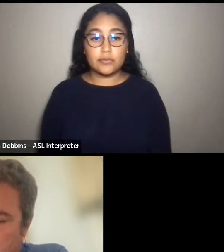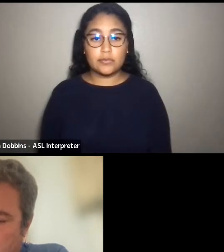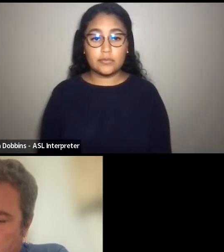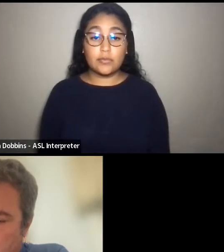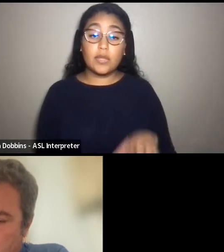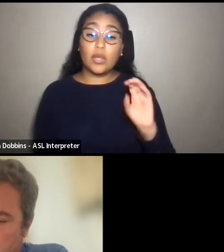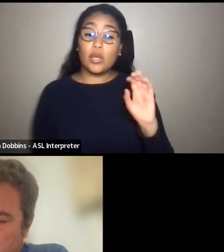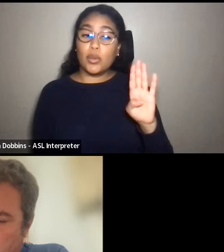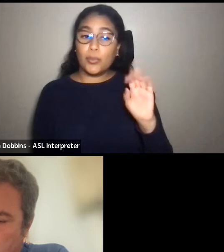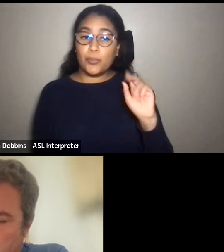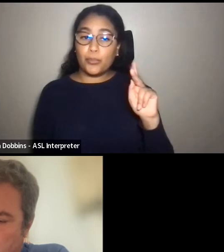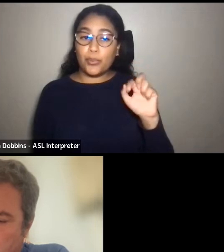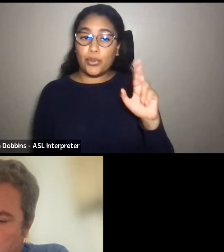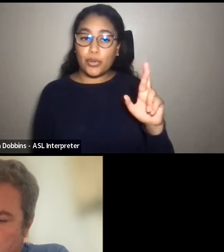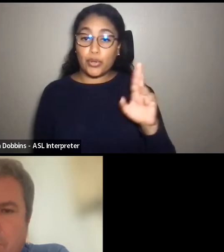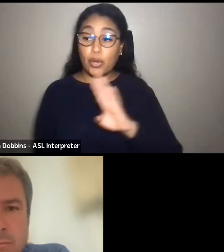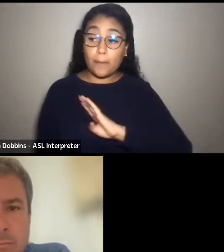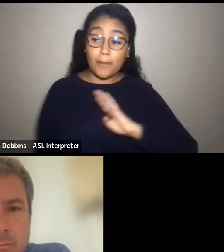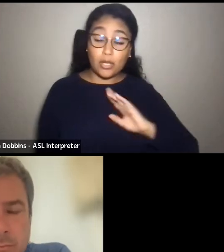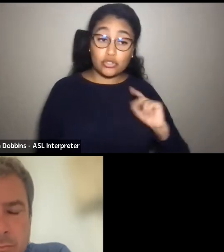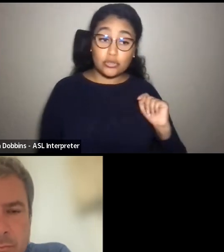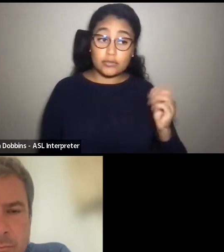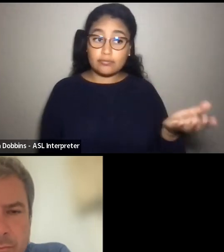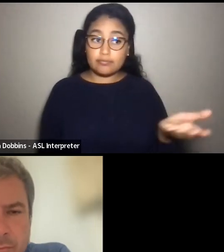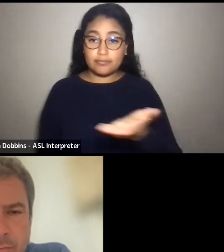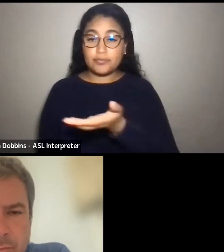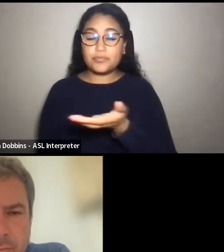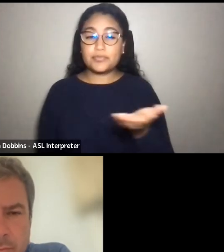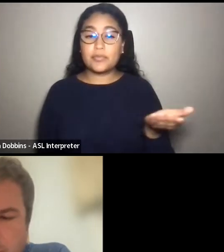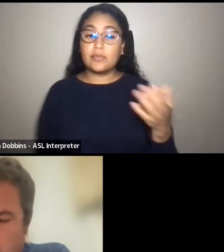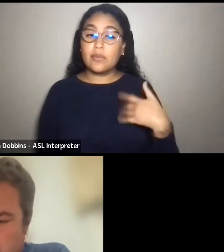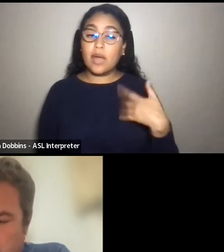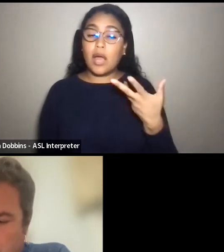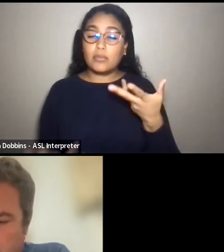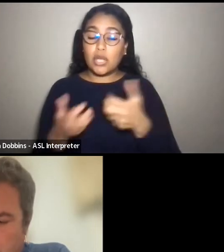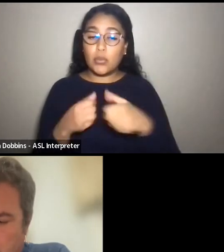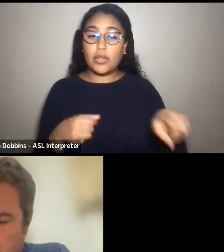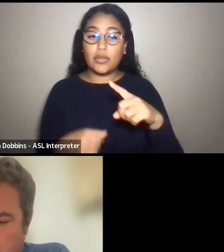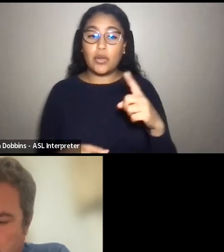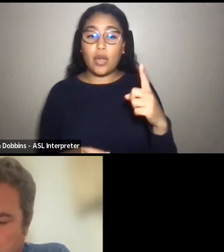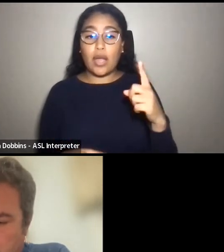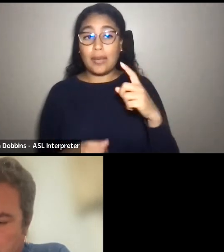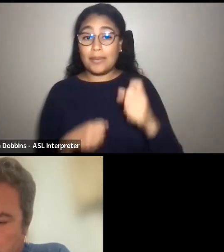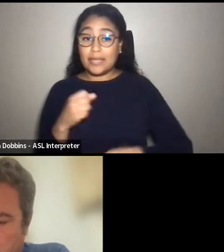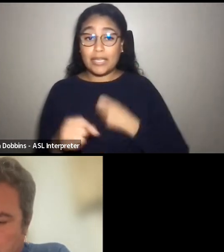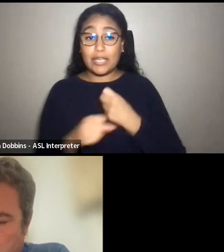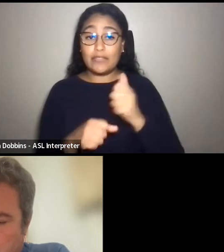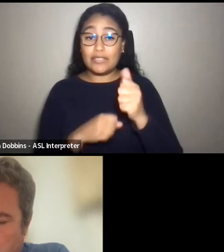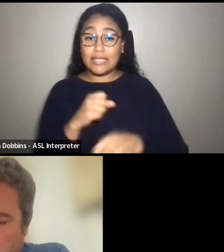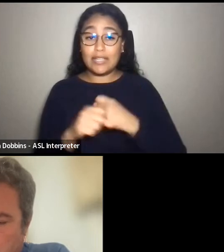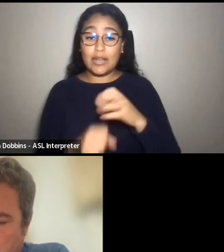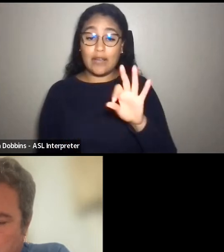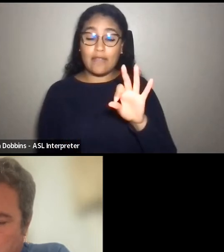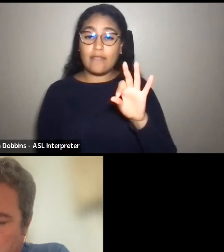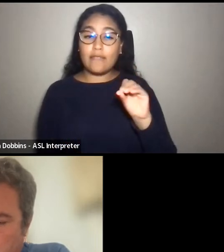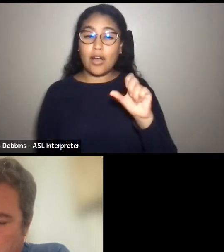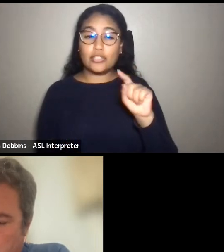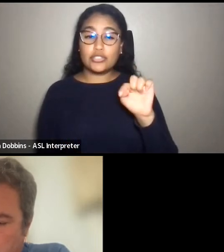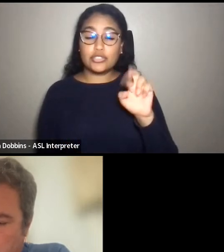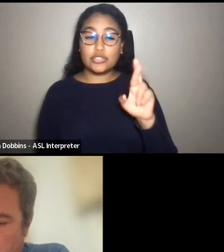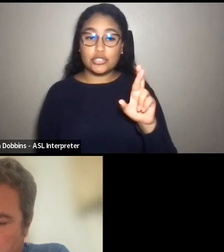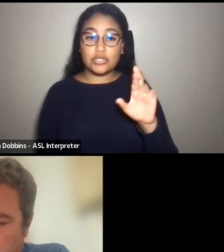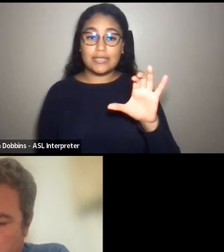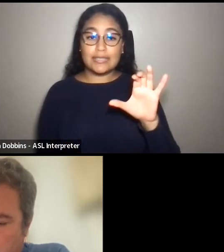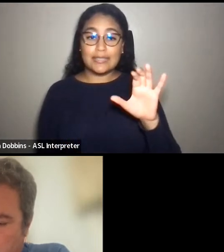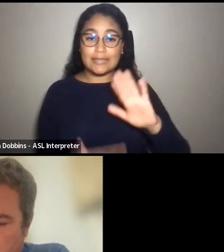Superintendent Booker, members of the Board of Trustees, I speak to you as a decade-long resident of Foster City and a newly minted